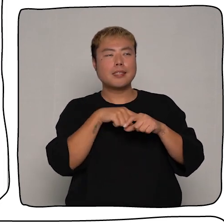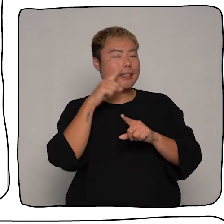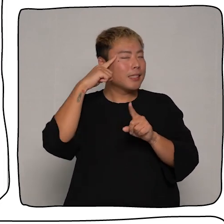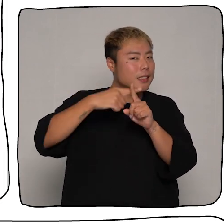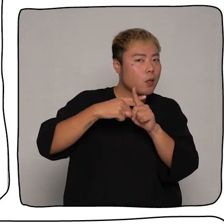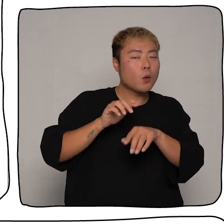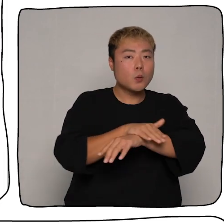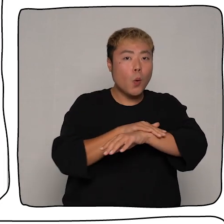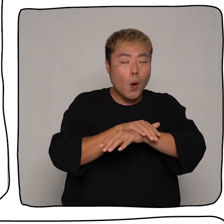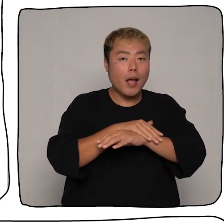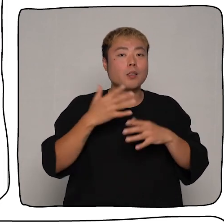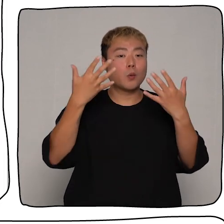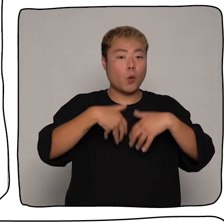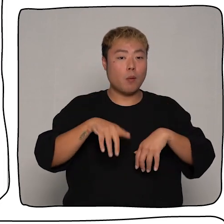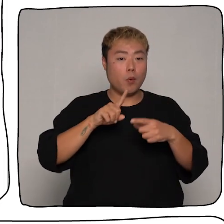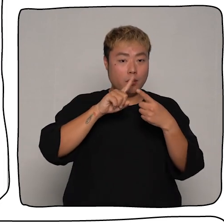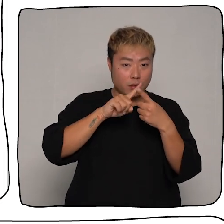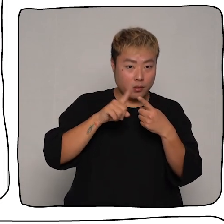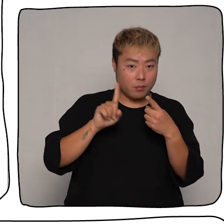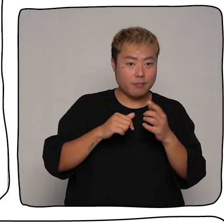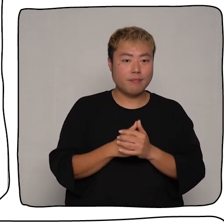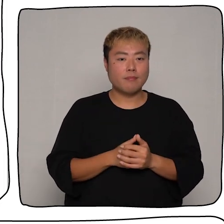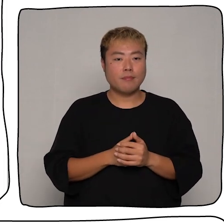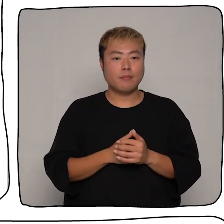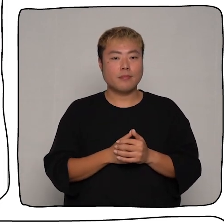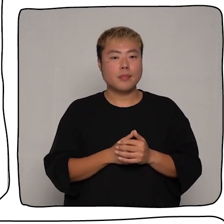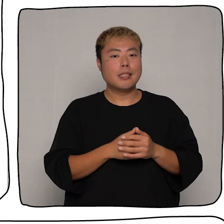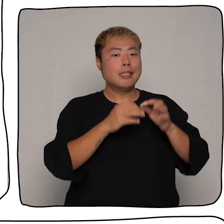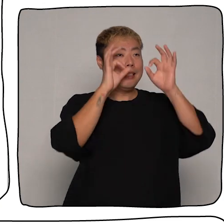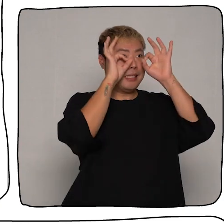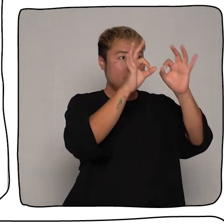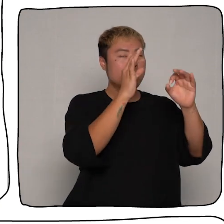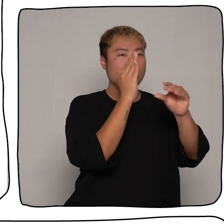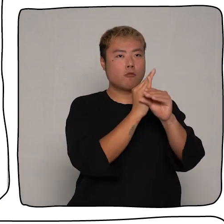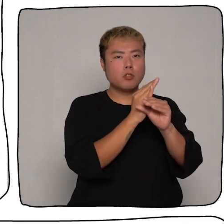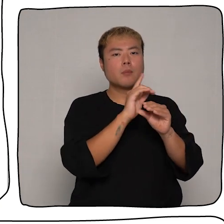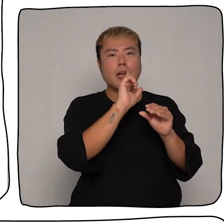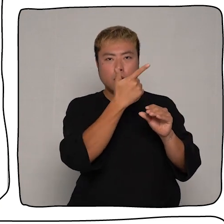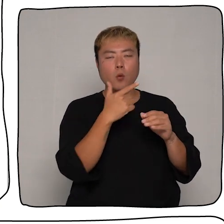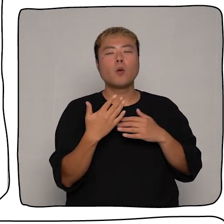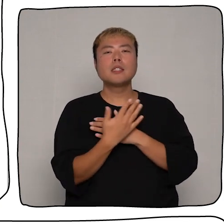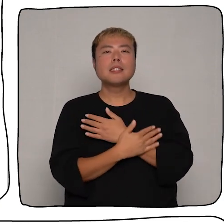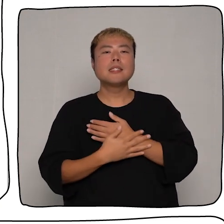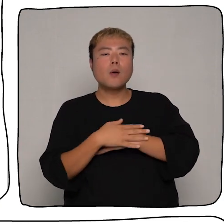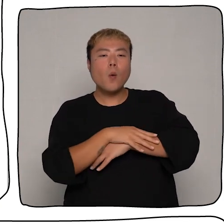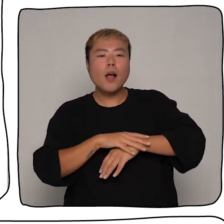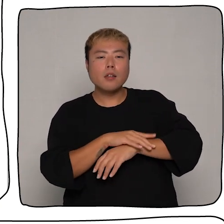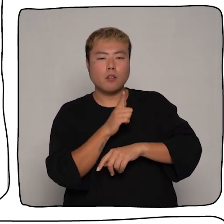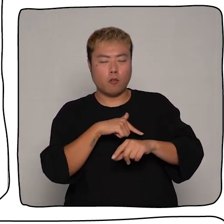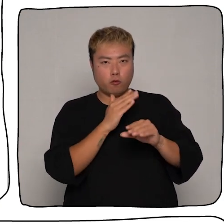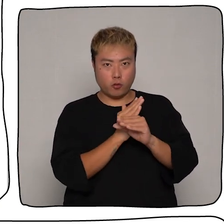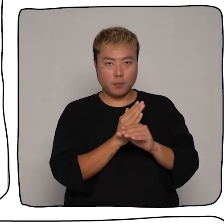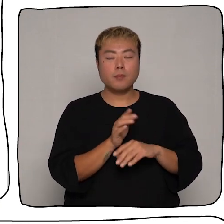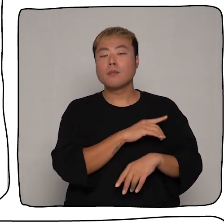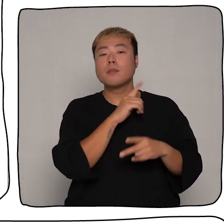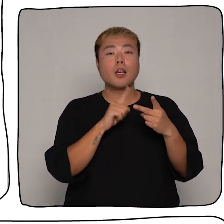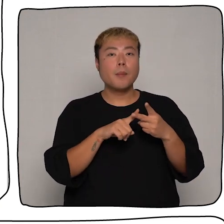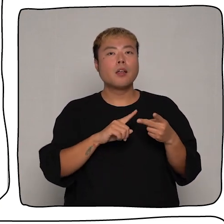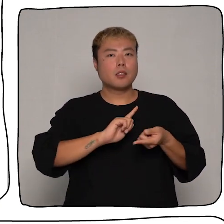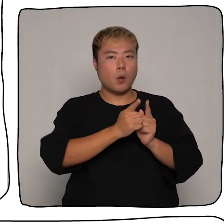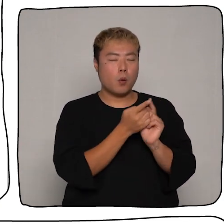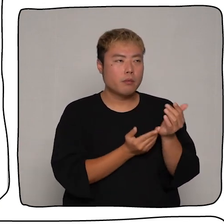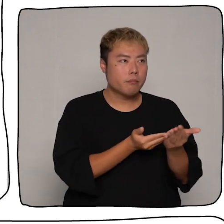haptic personality, which is different from visual personality. And next point